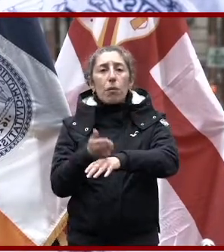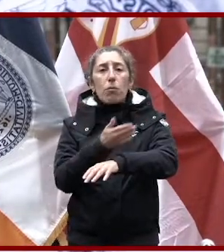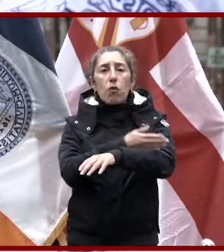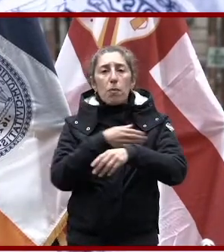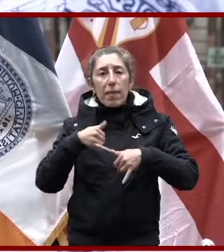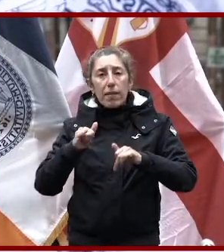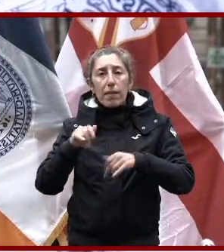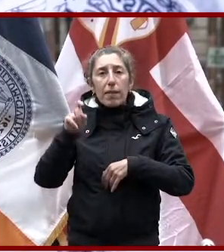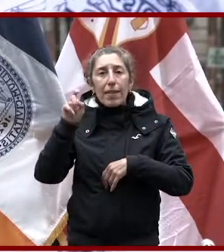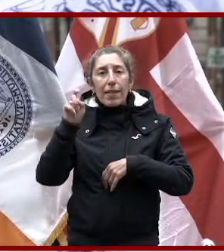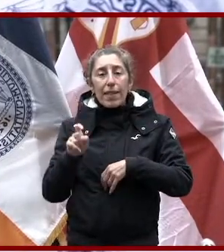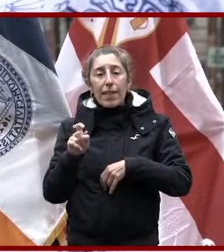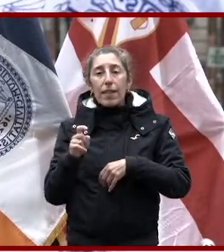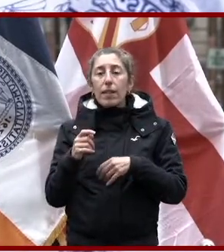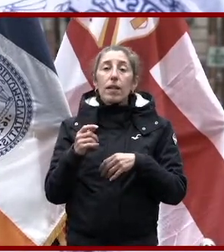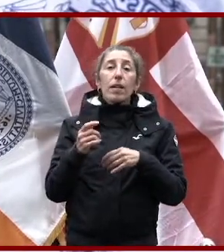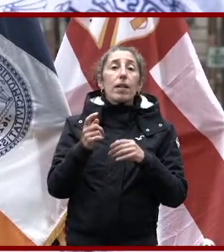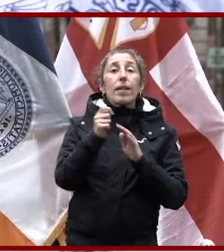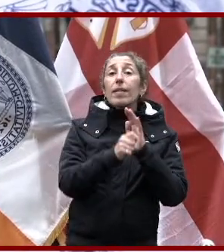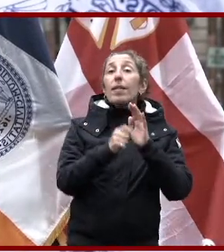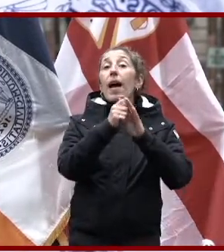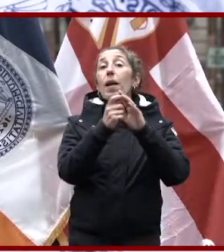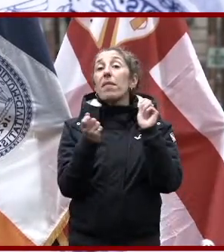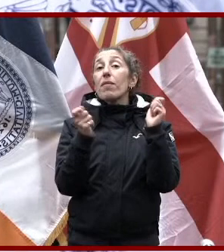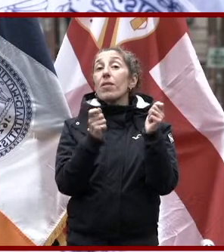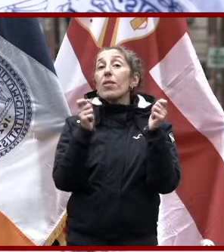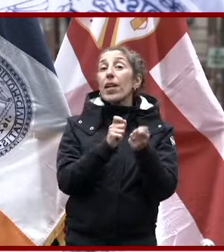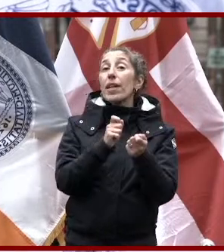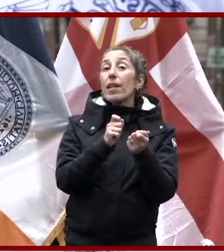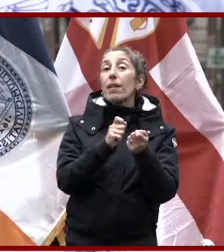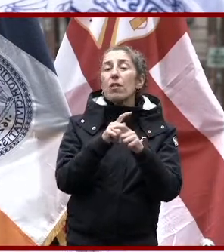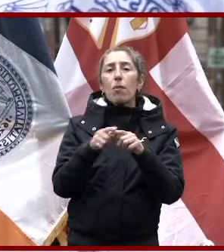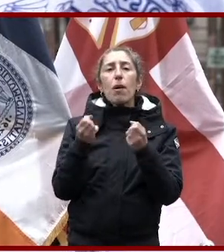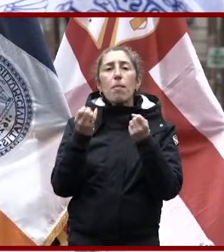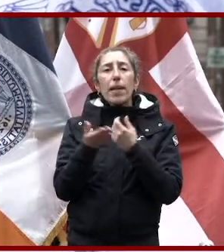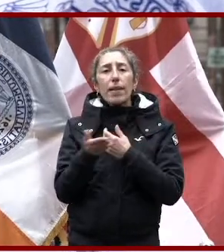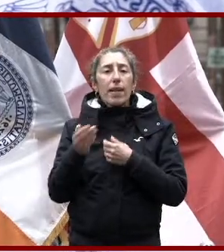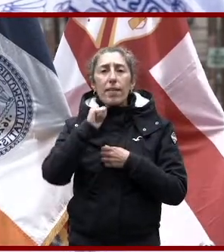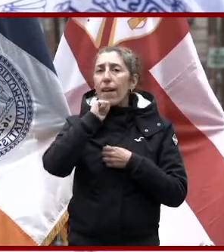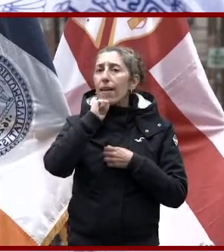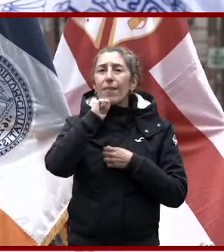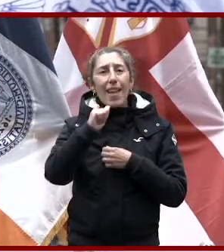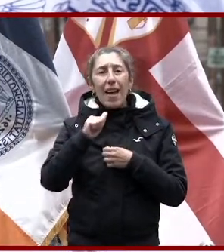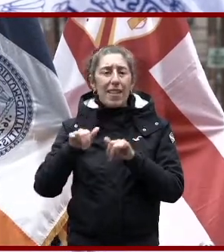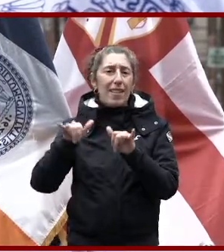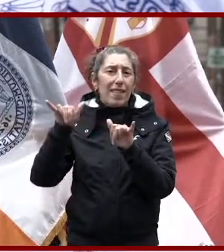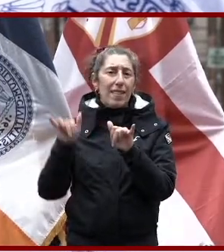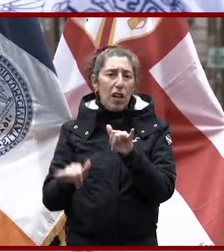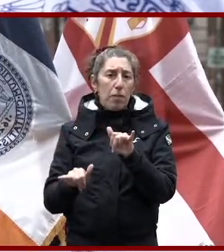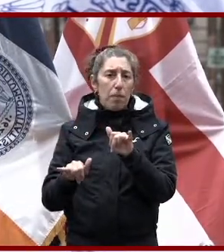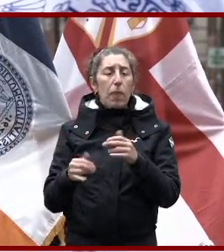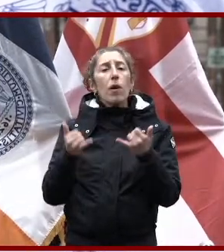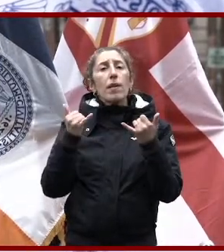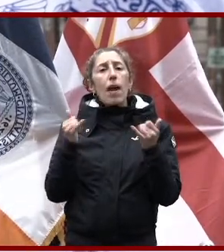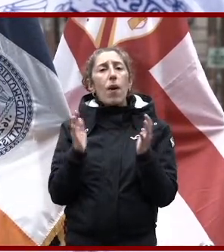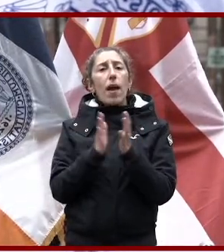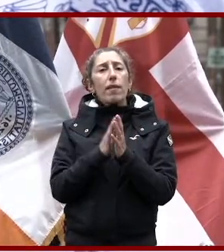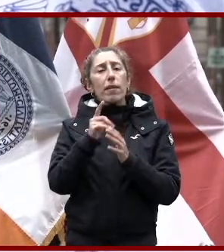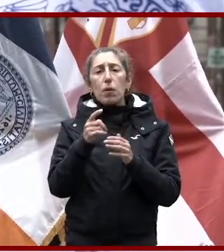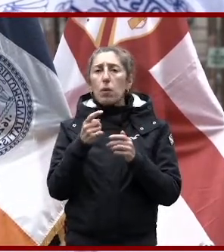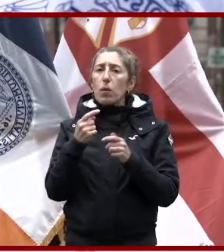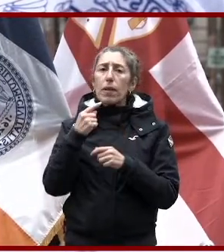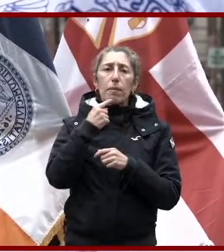And on this day of remembrance, we are presented with a simple yet profound question. Aside from